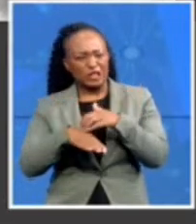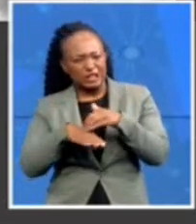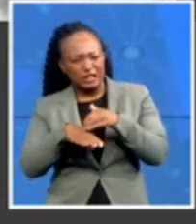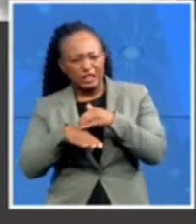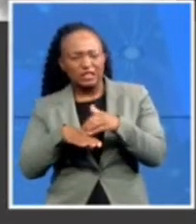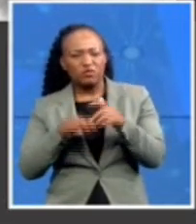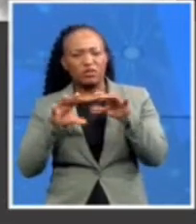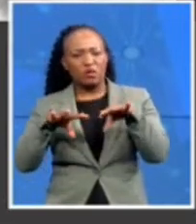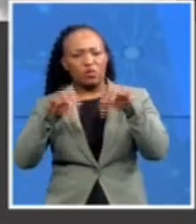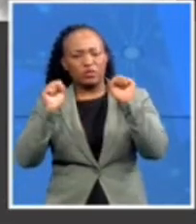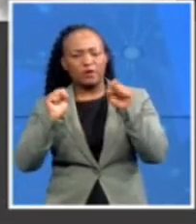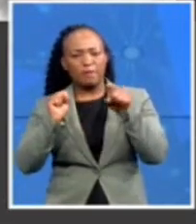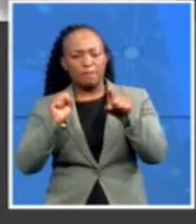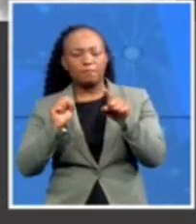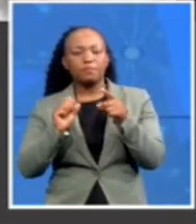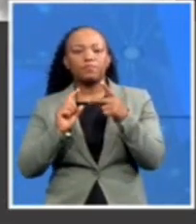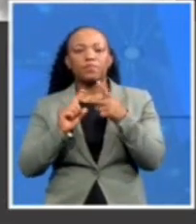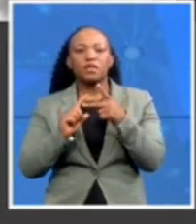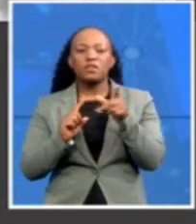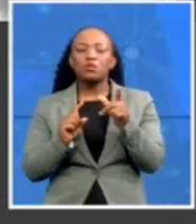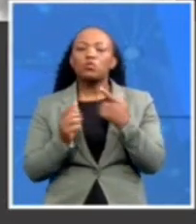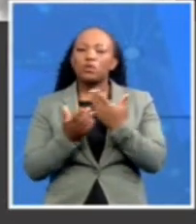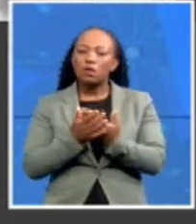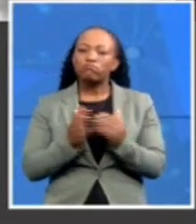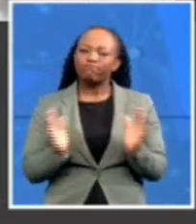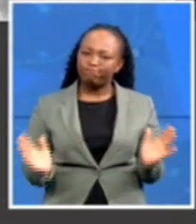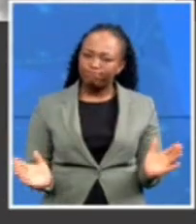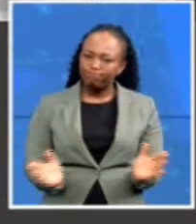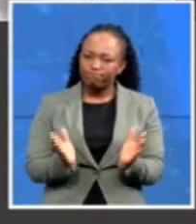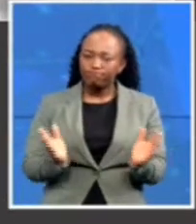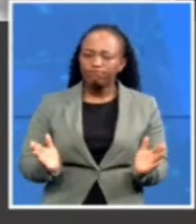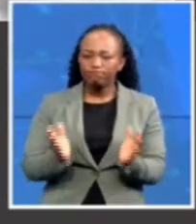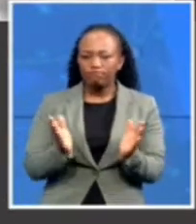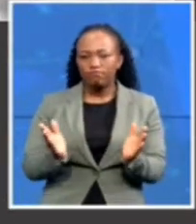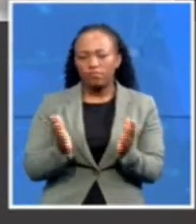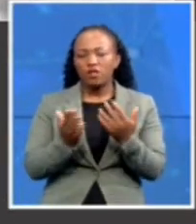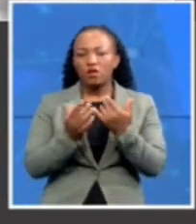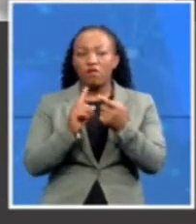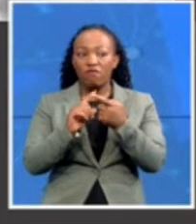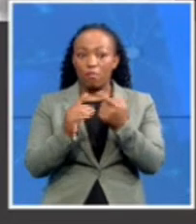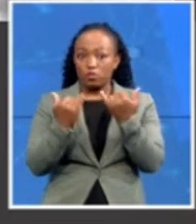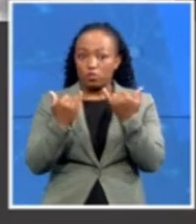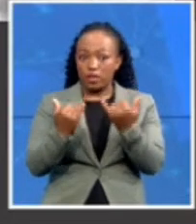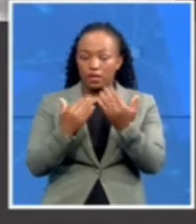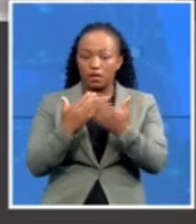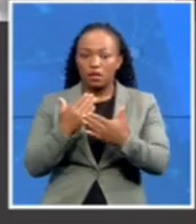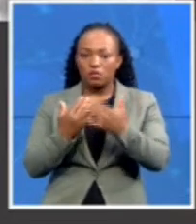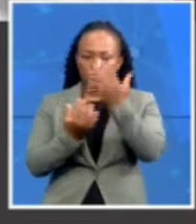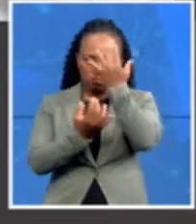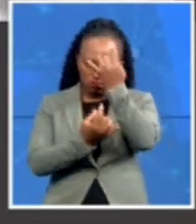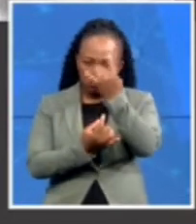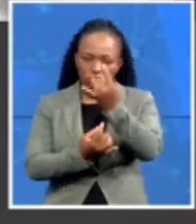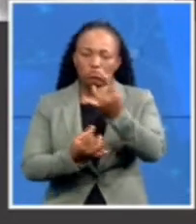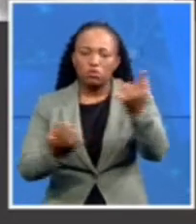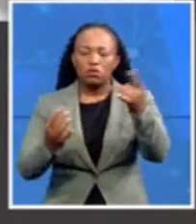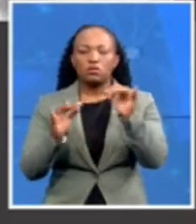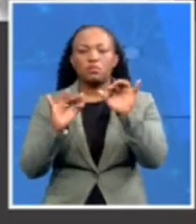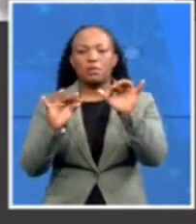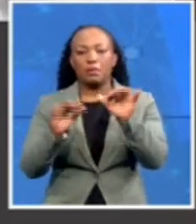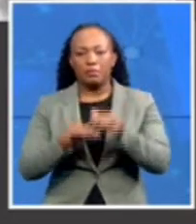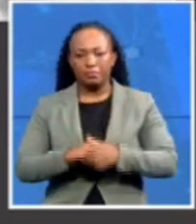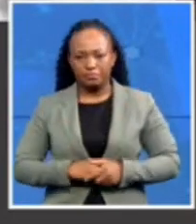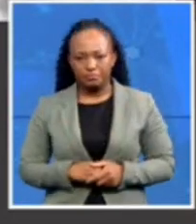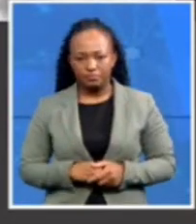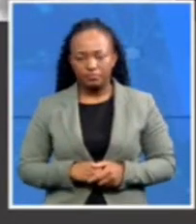encouragement can we take away from today to get this message across to the public? Andre, those are questions from the